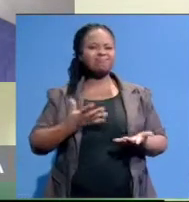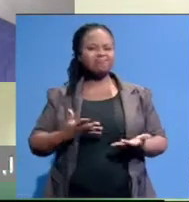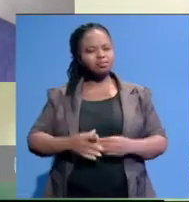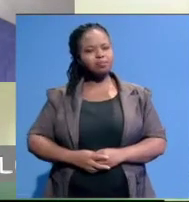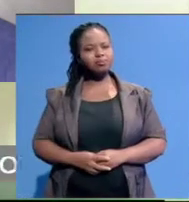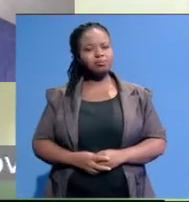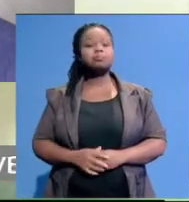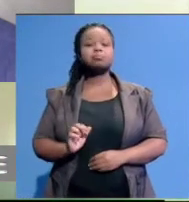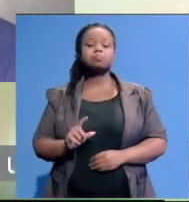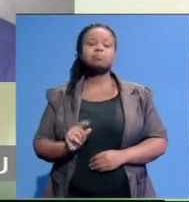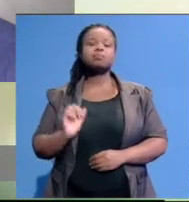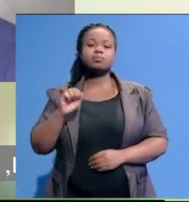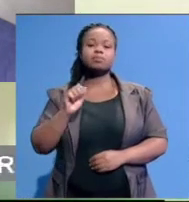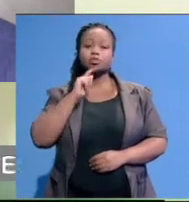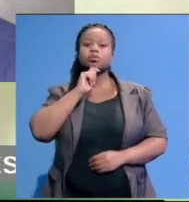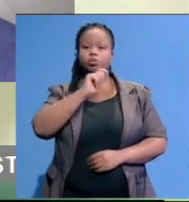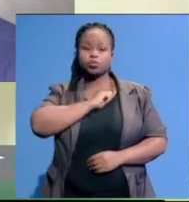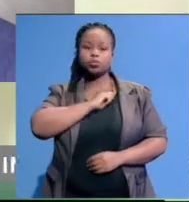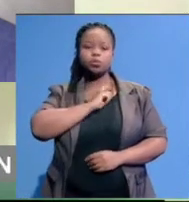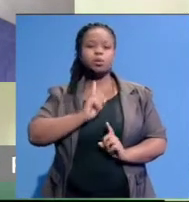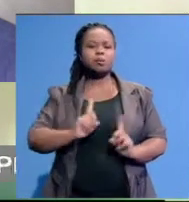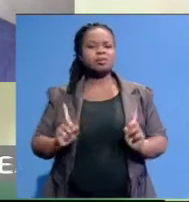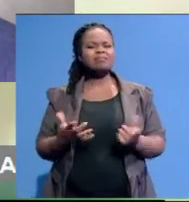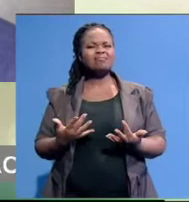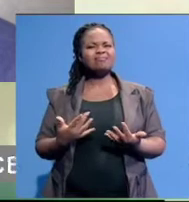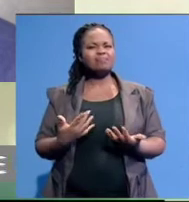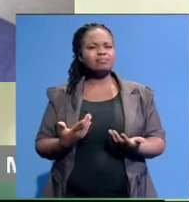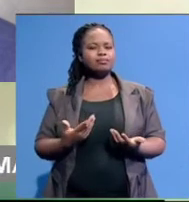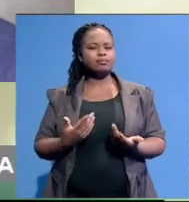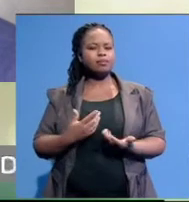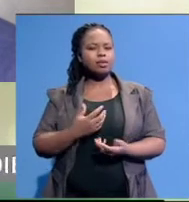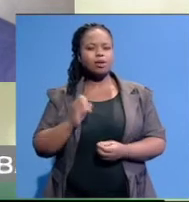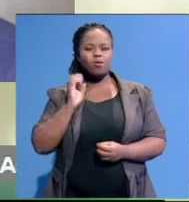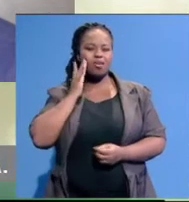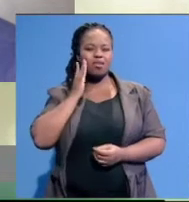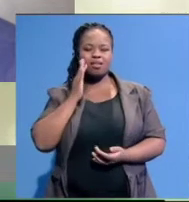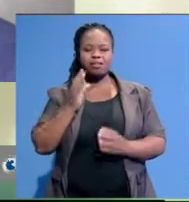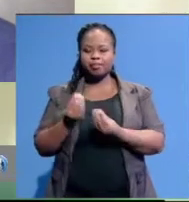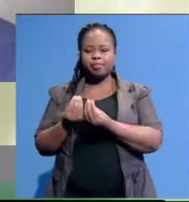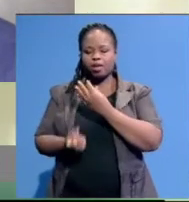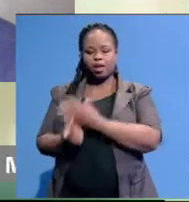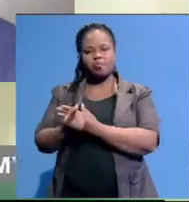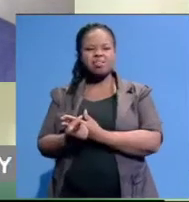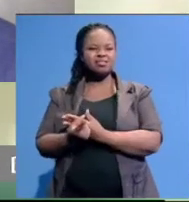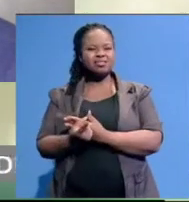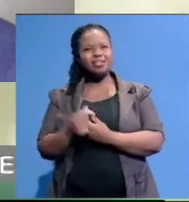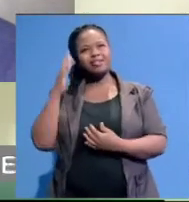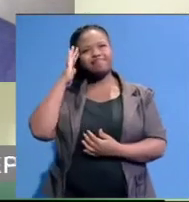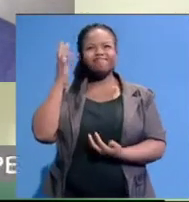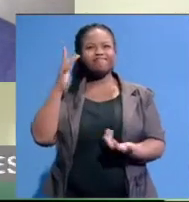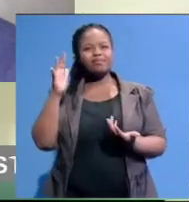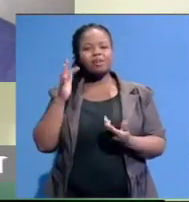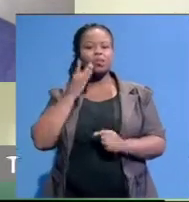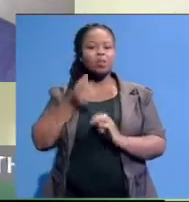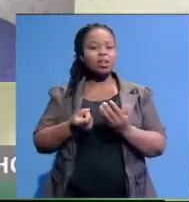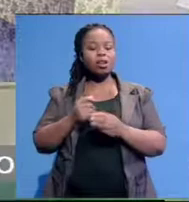That is so true, Dr. Figeni. I think you never really know until it's all over. But we've been chatting here in the studio